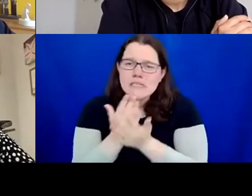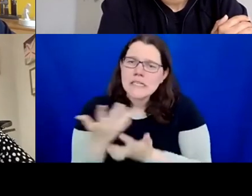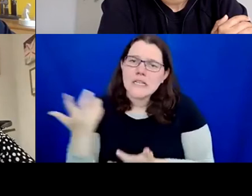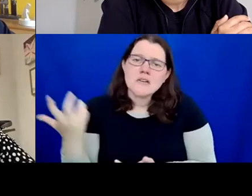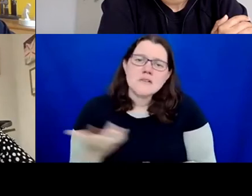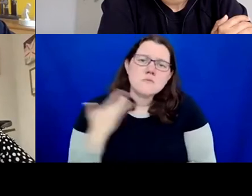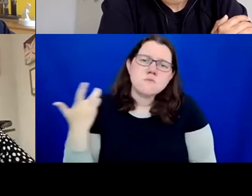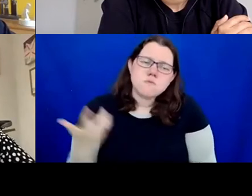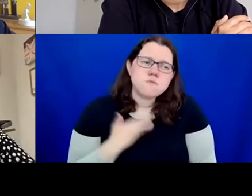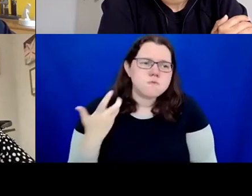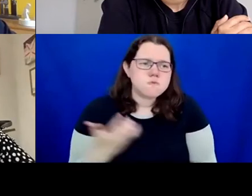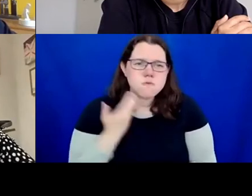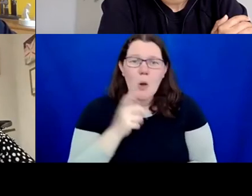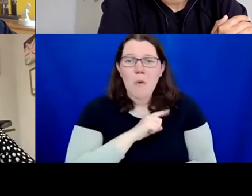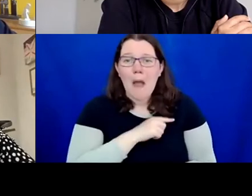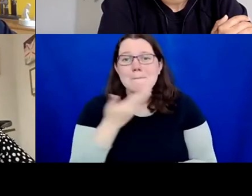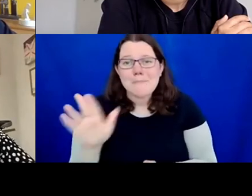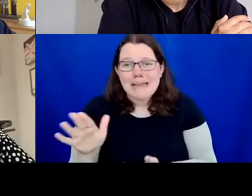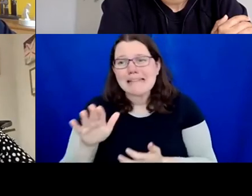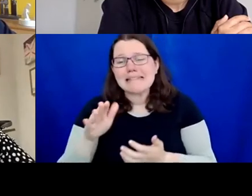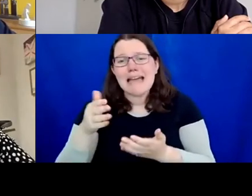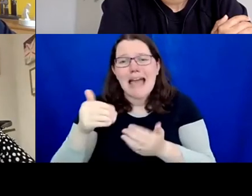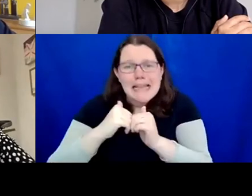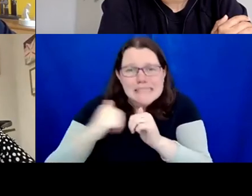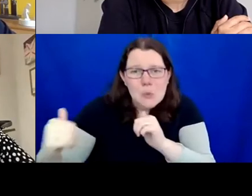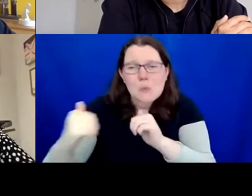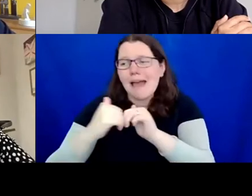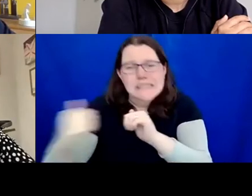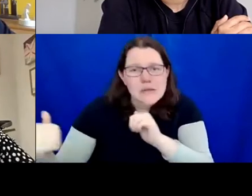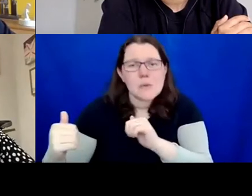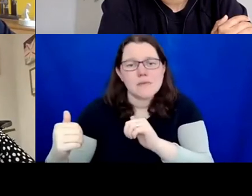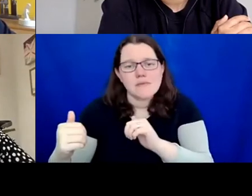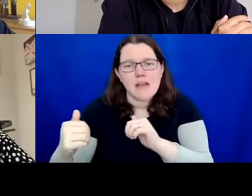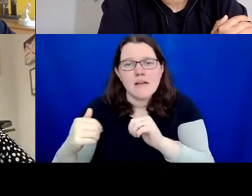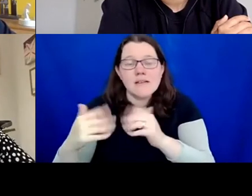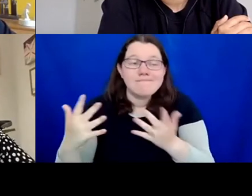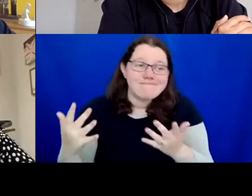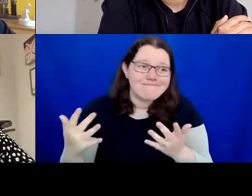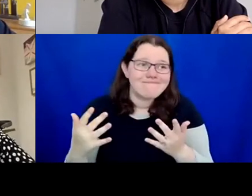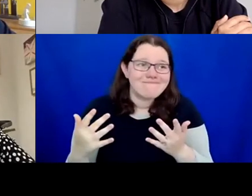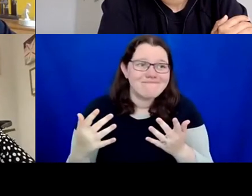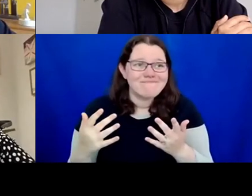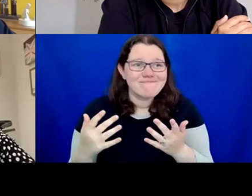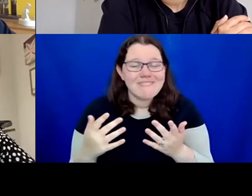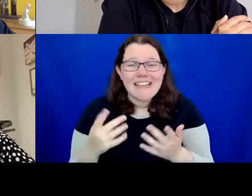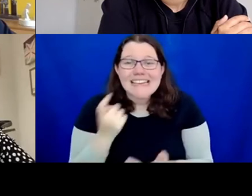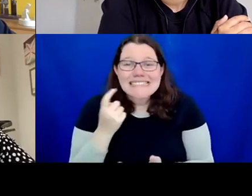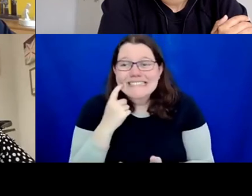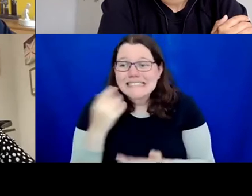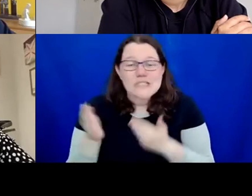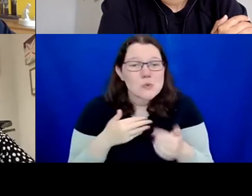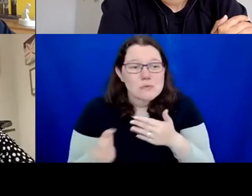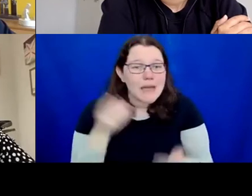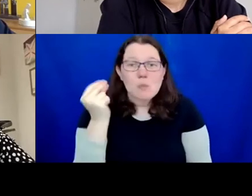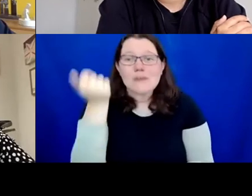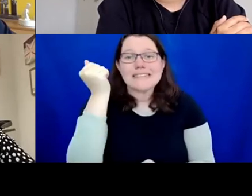And how that's going to change, it's going to be a slow process. And I think it's, for us within arts